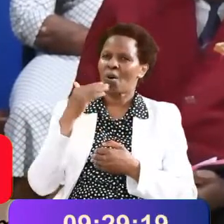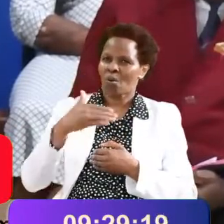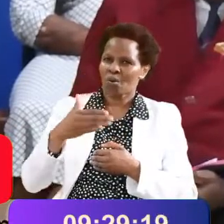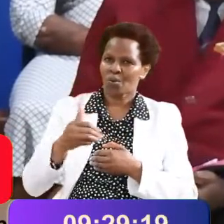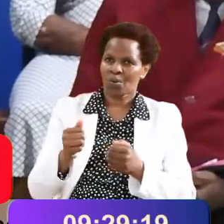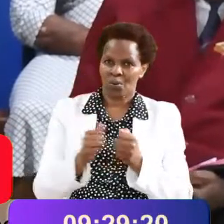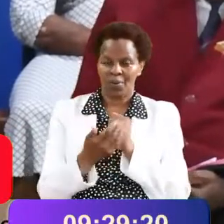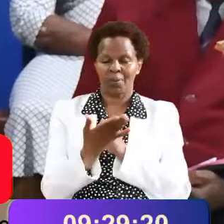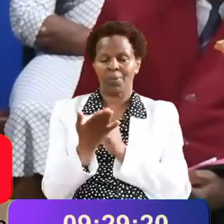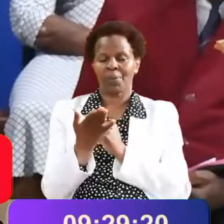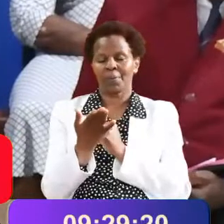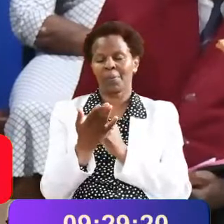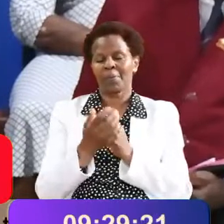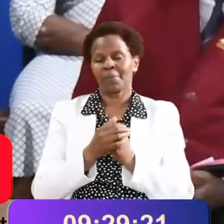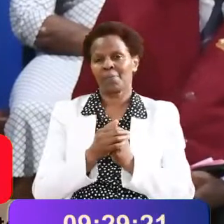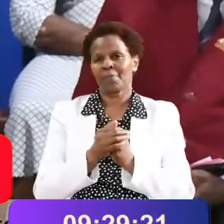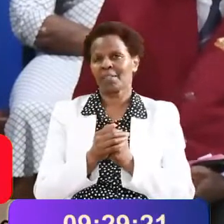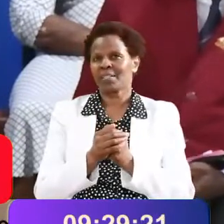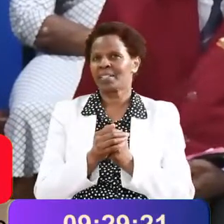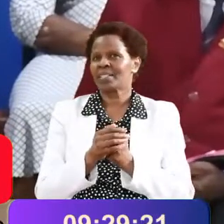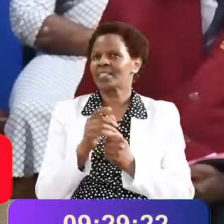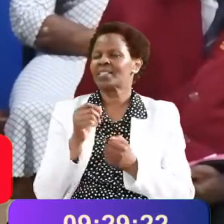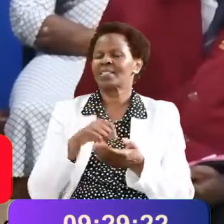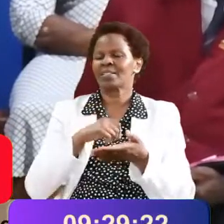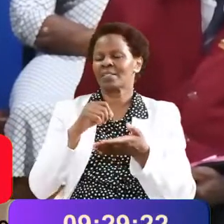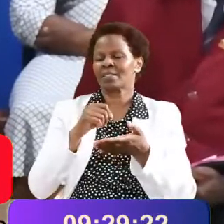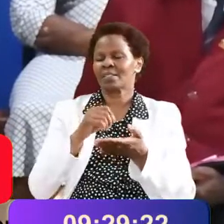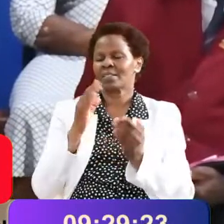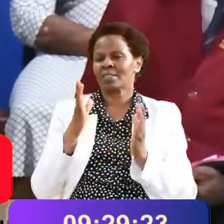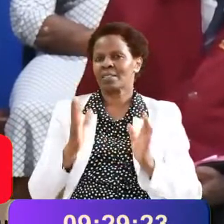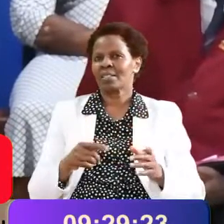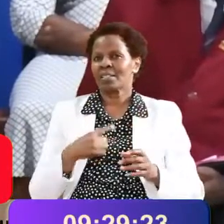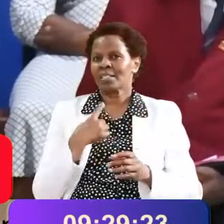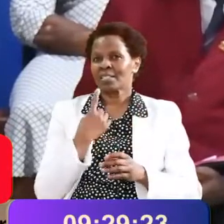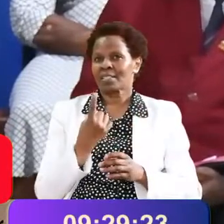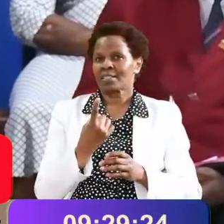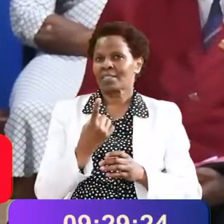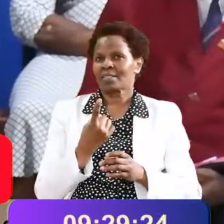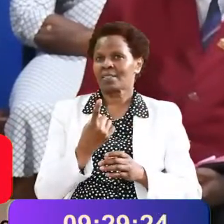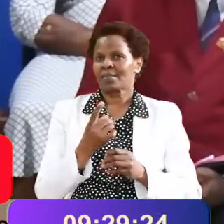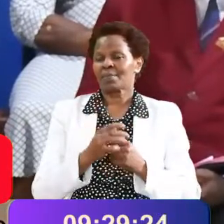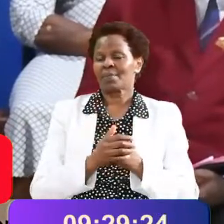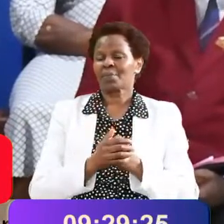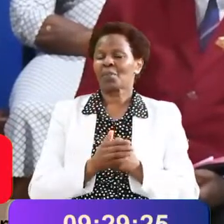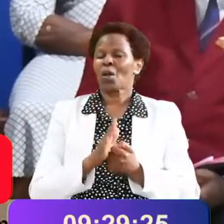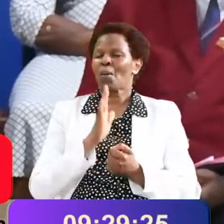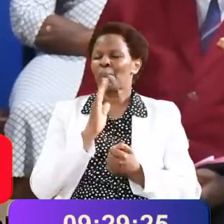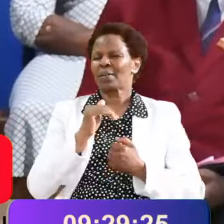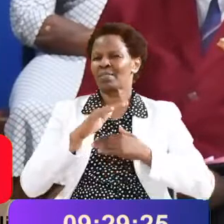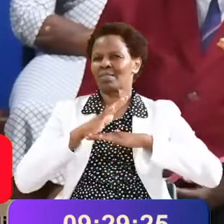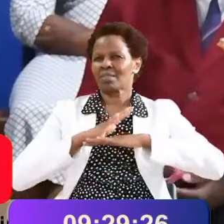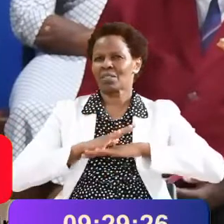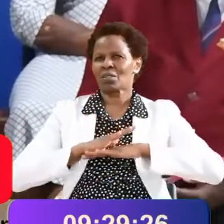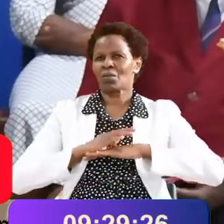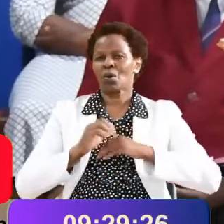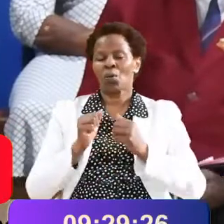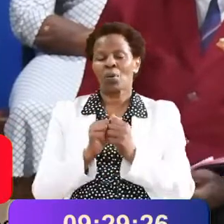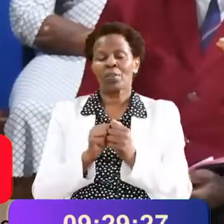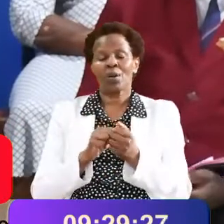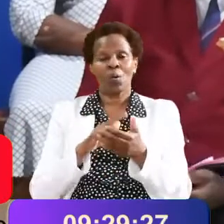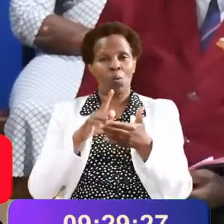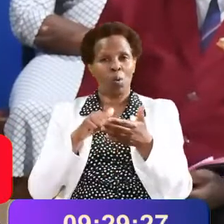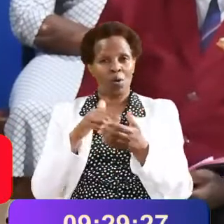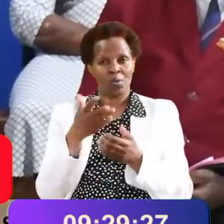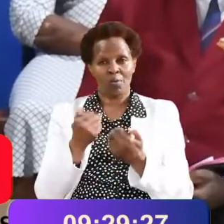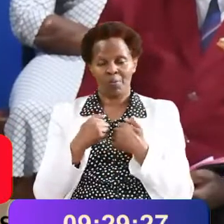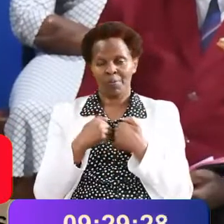So this is the writer of the Hebrews. To the Hebrews, and he is saying, be content with such things as you